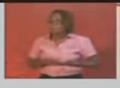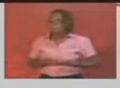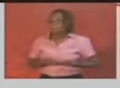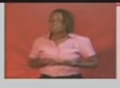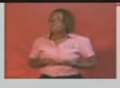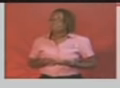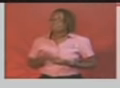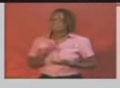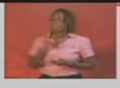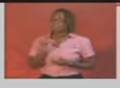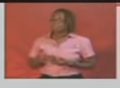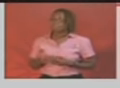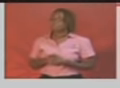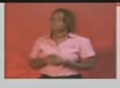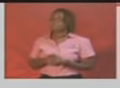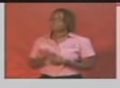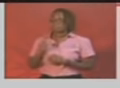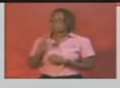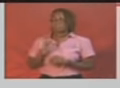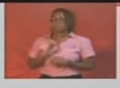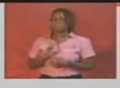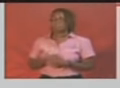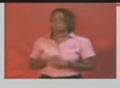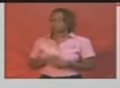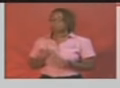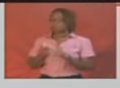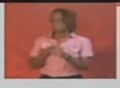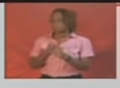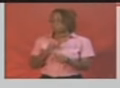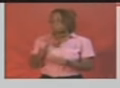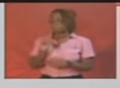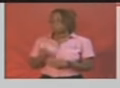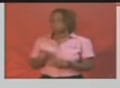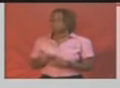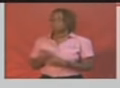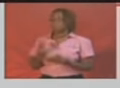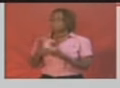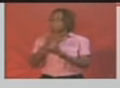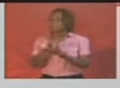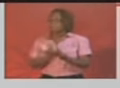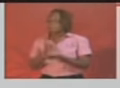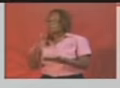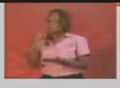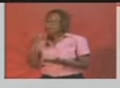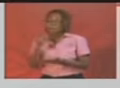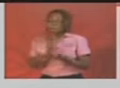two phases. So there's phase 1 and there's phase 2 of the rollout plan. Phase 1, it is